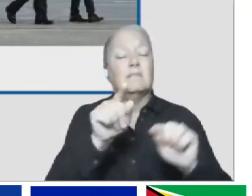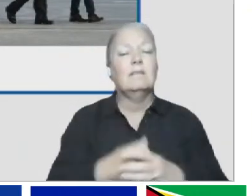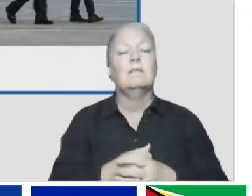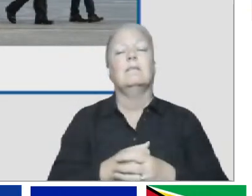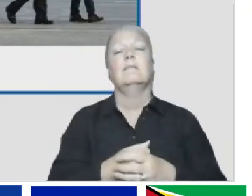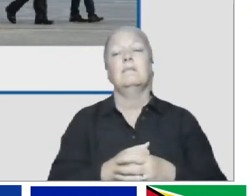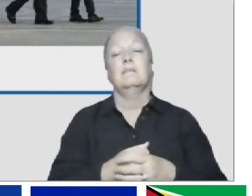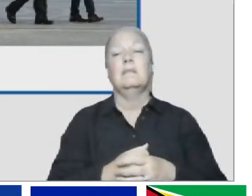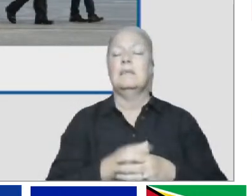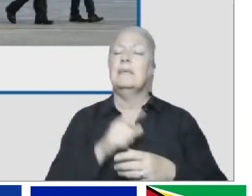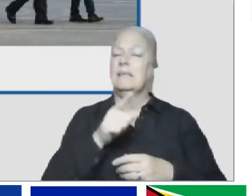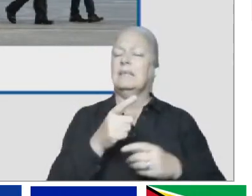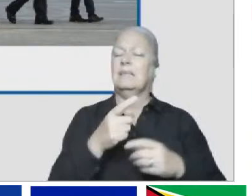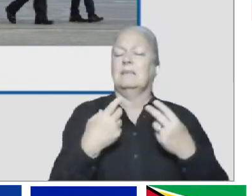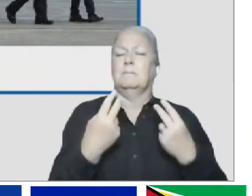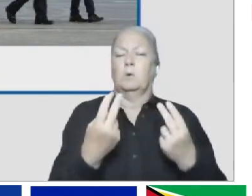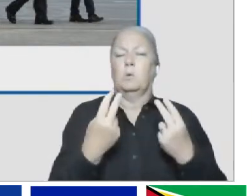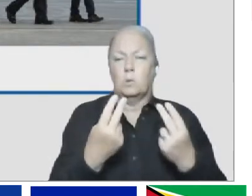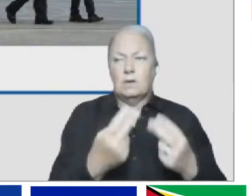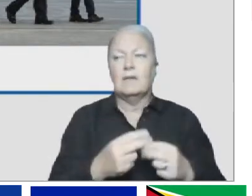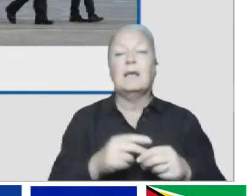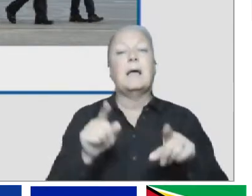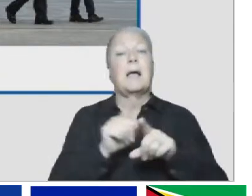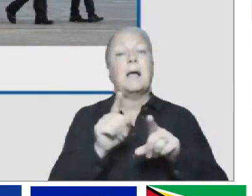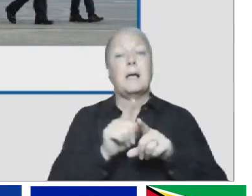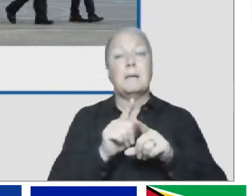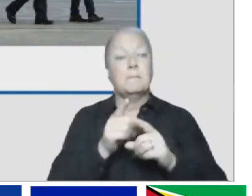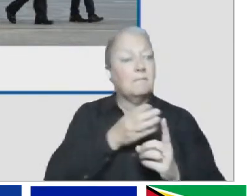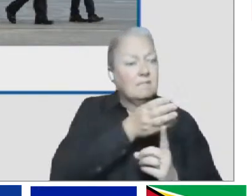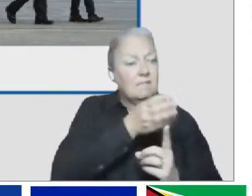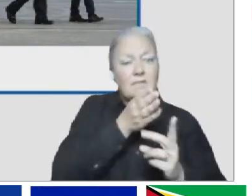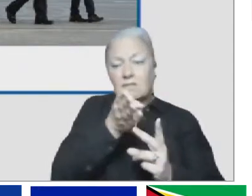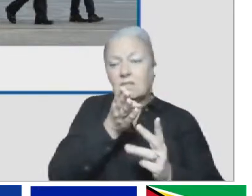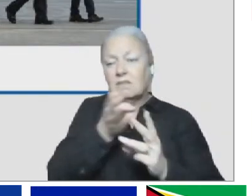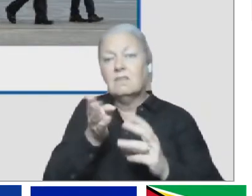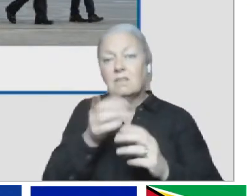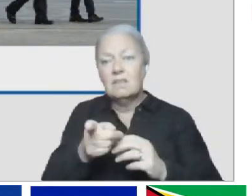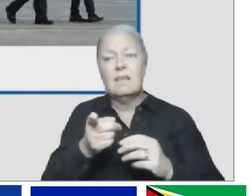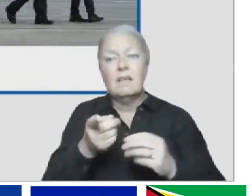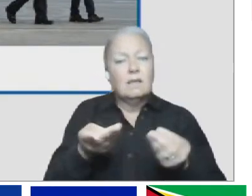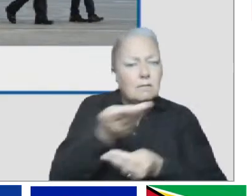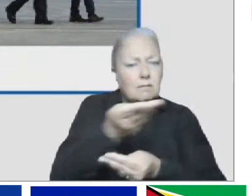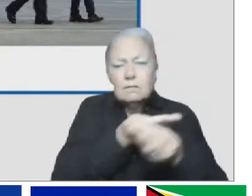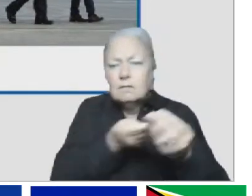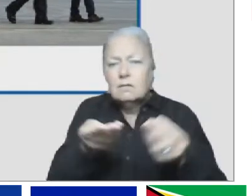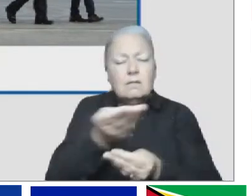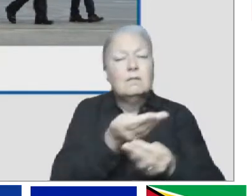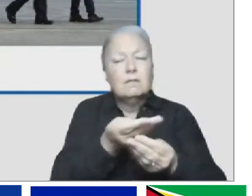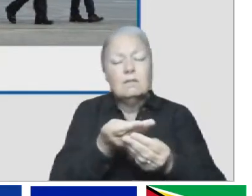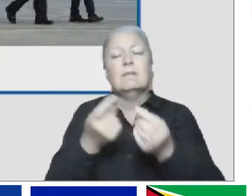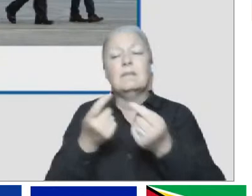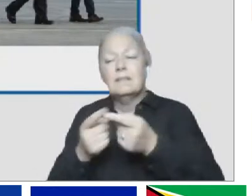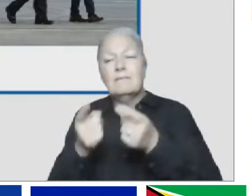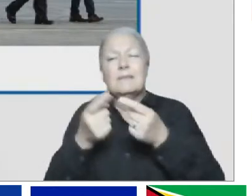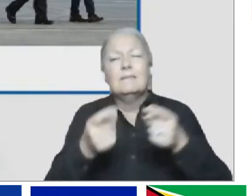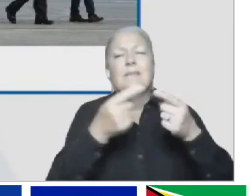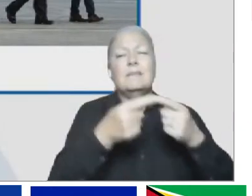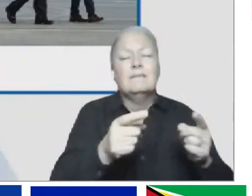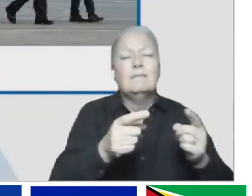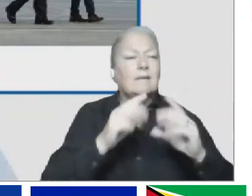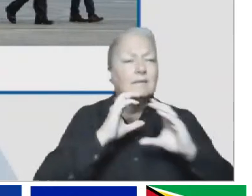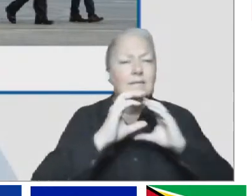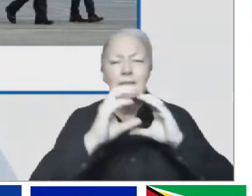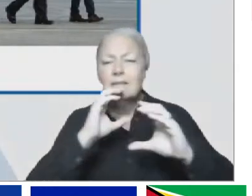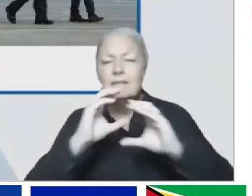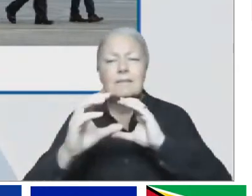response has been very important. We see different people here from the different sectors of